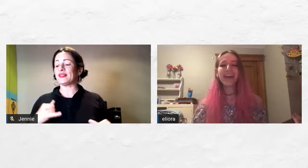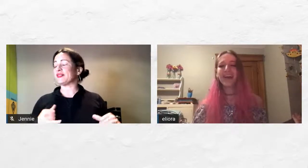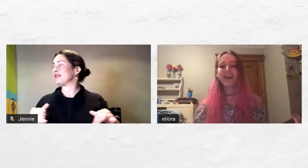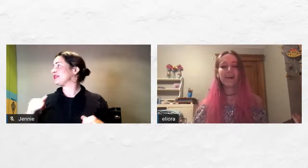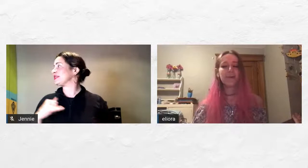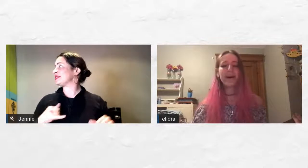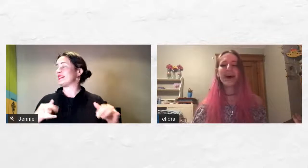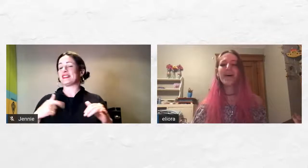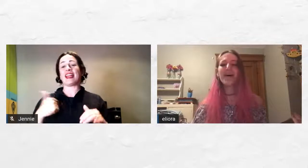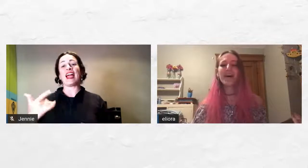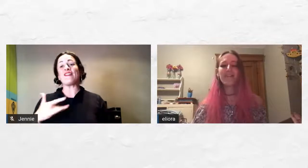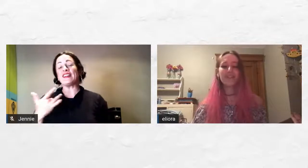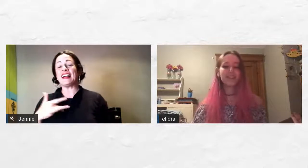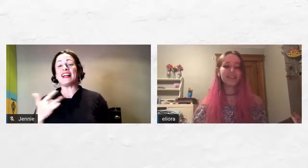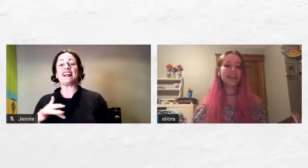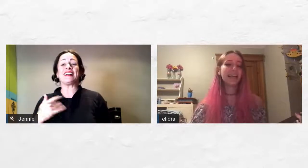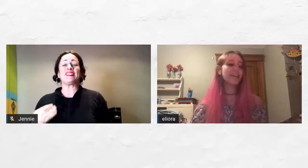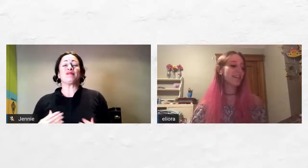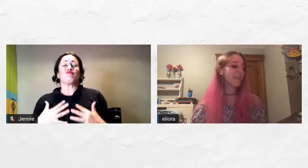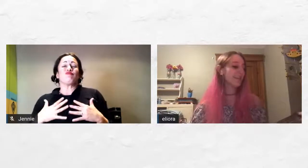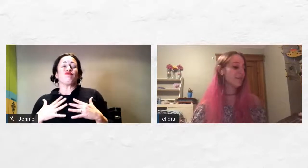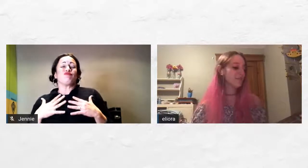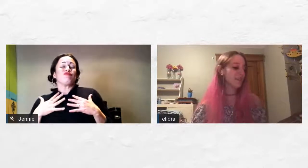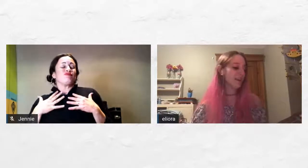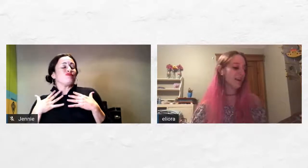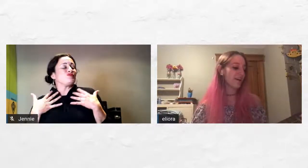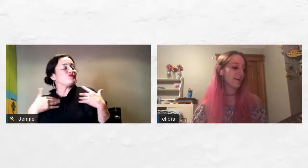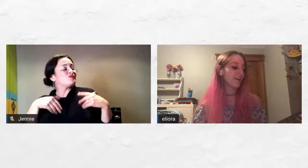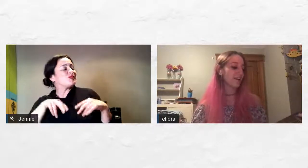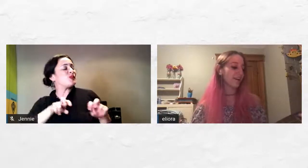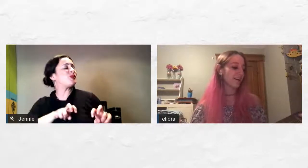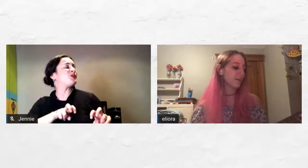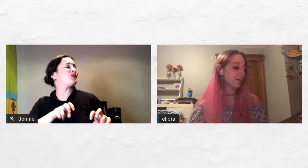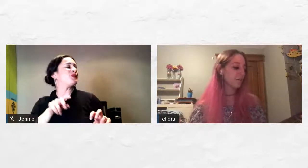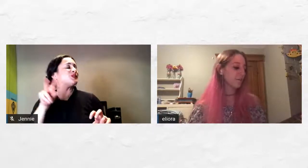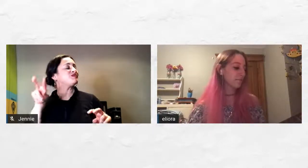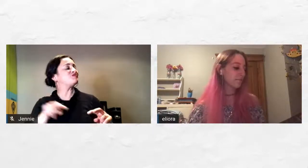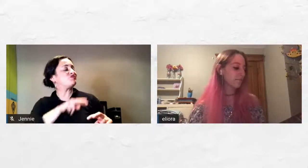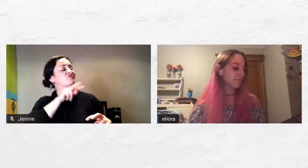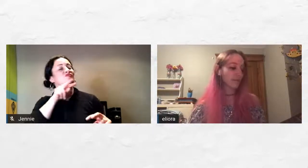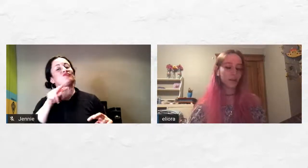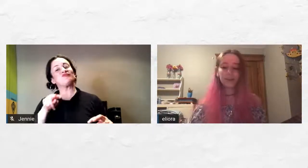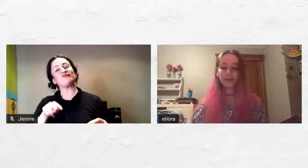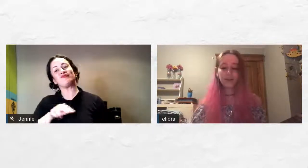I can't help how I feel standing beside her.